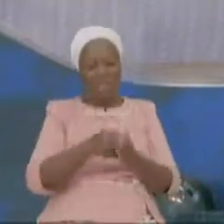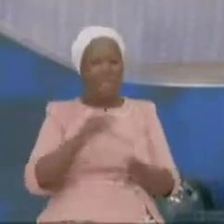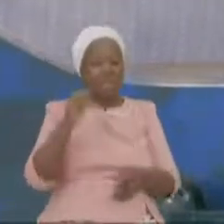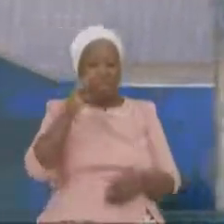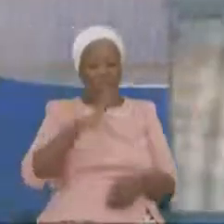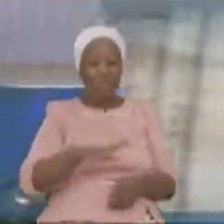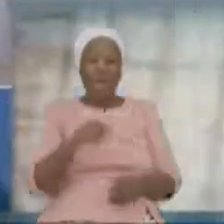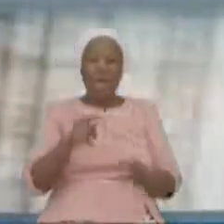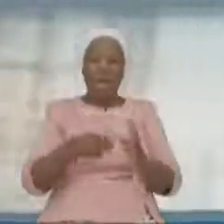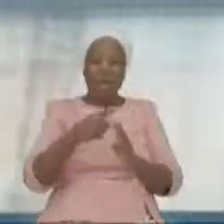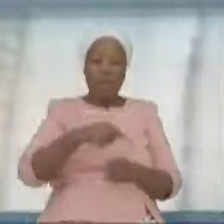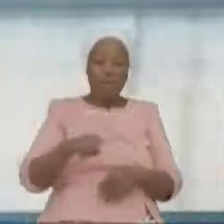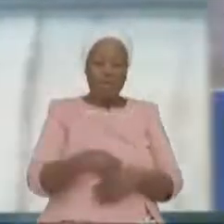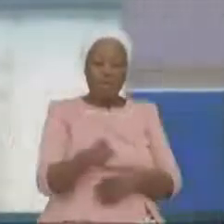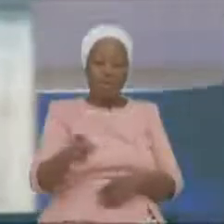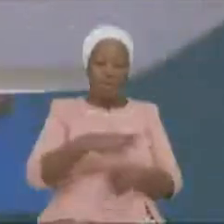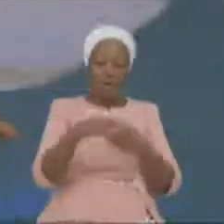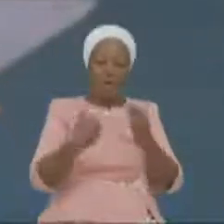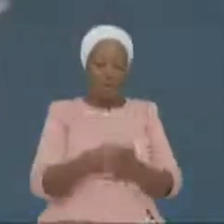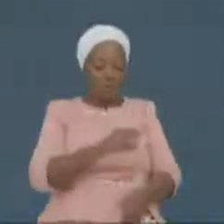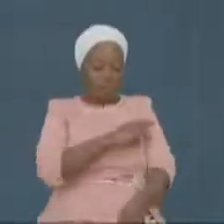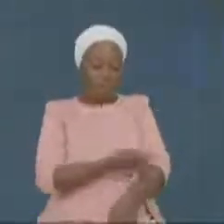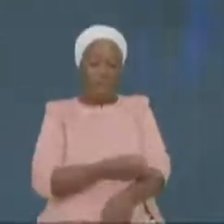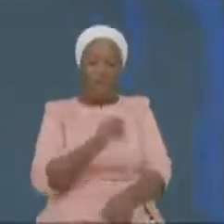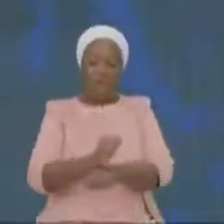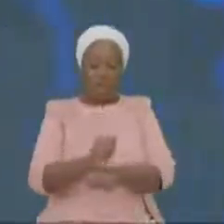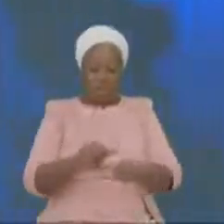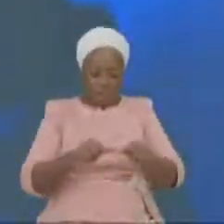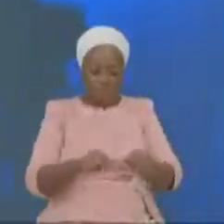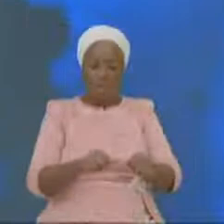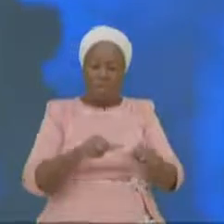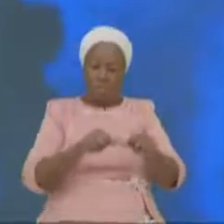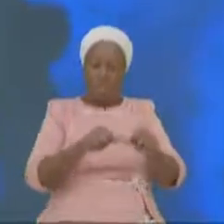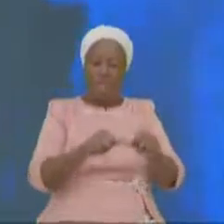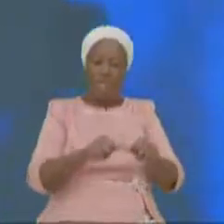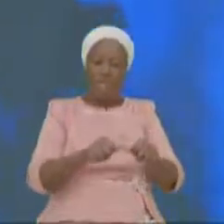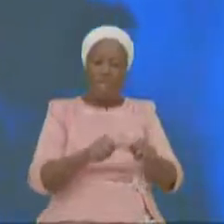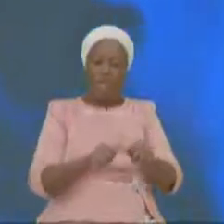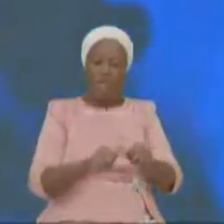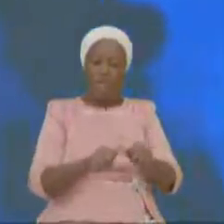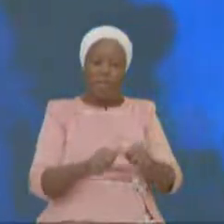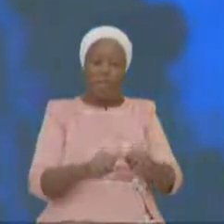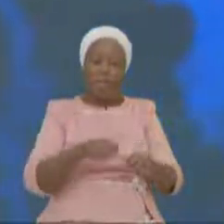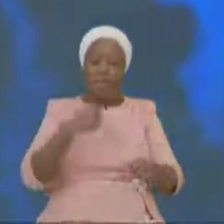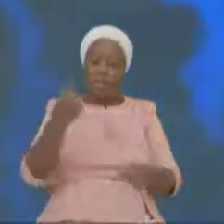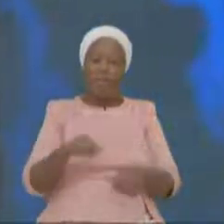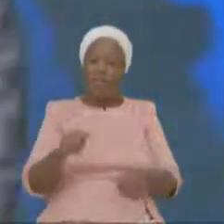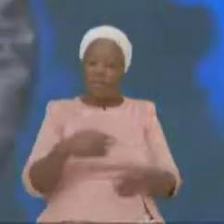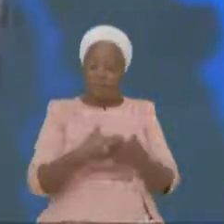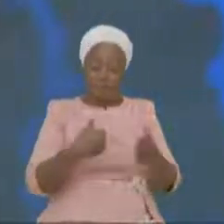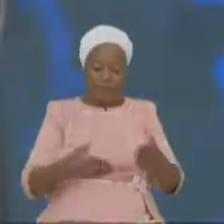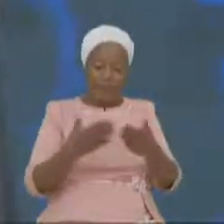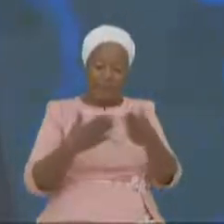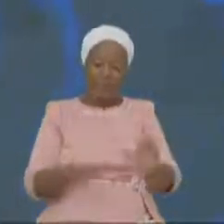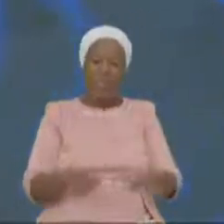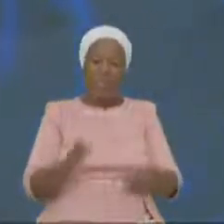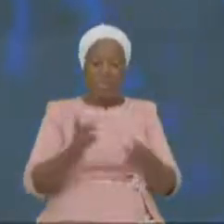them all. Mighty works, consistent, consistent, even before